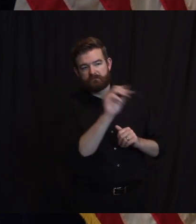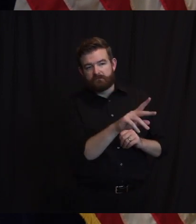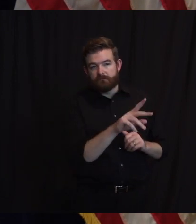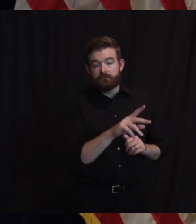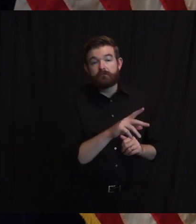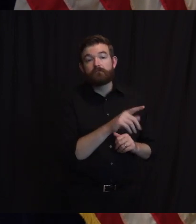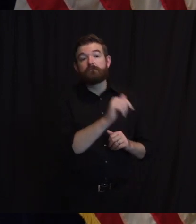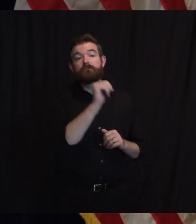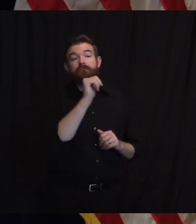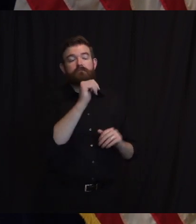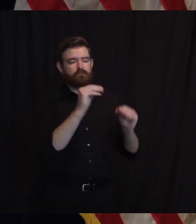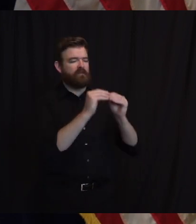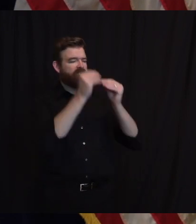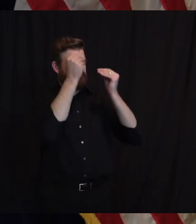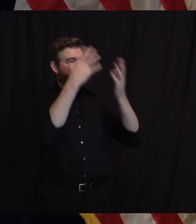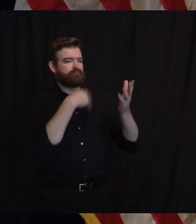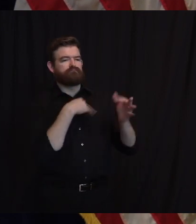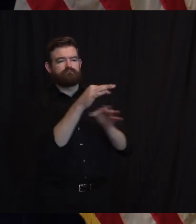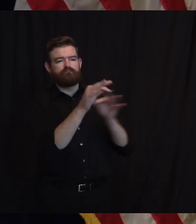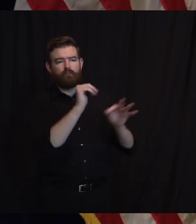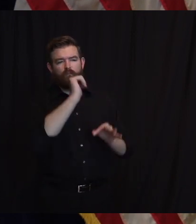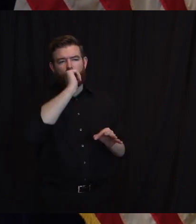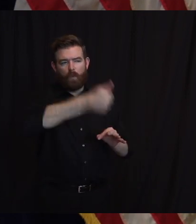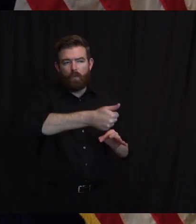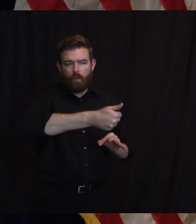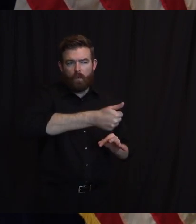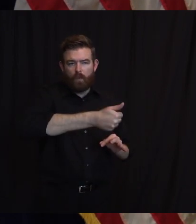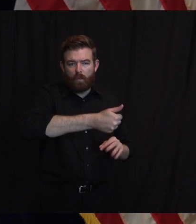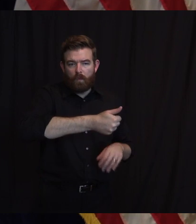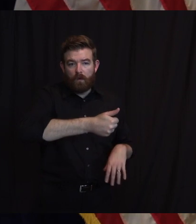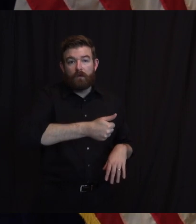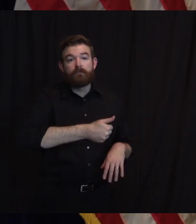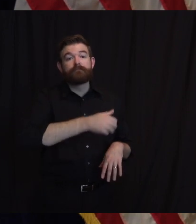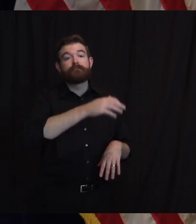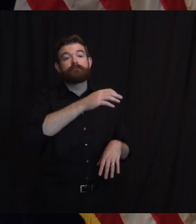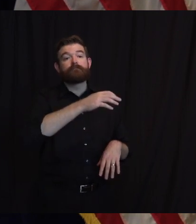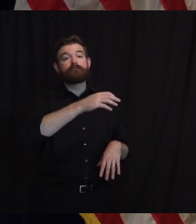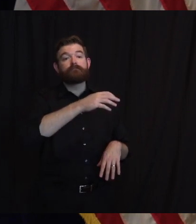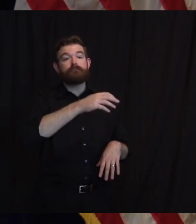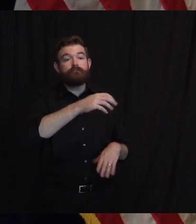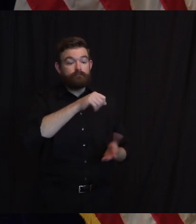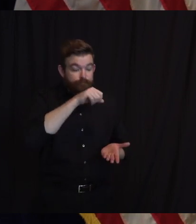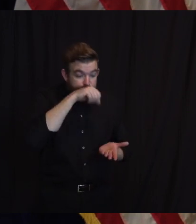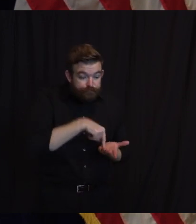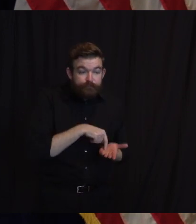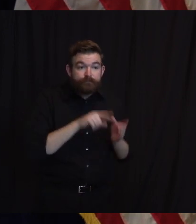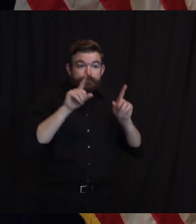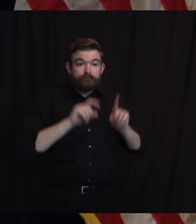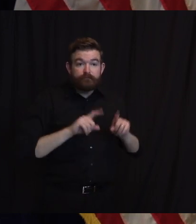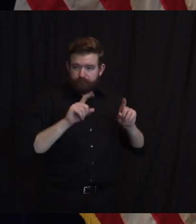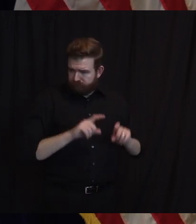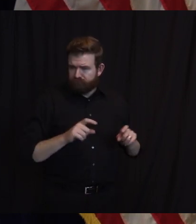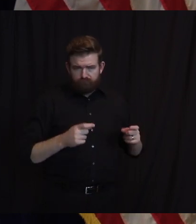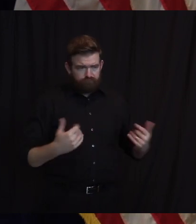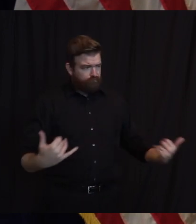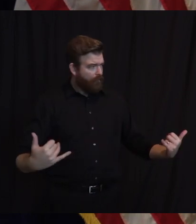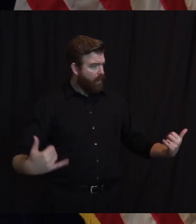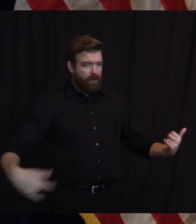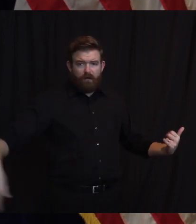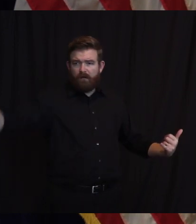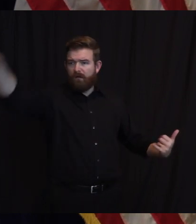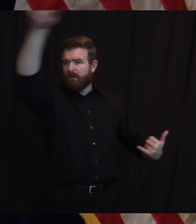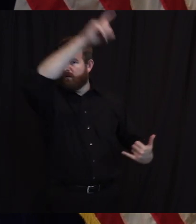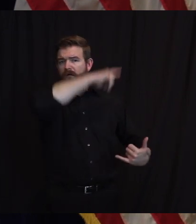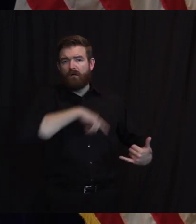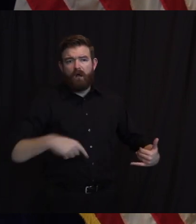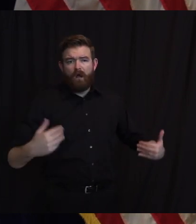things, in fact, you just alluded to. Saliva tests are going on. They're happening. And we can come back and give you a